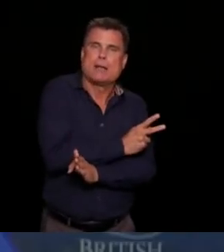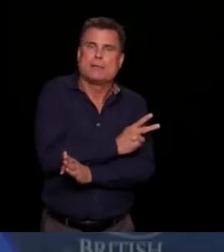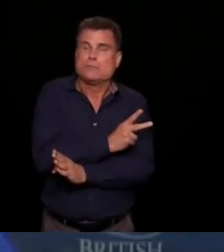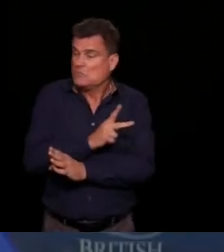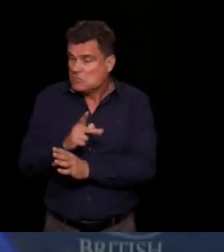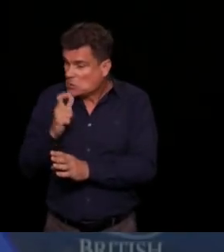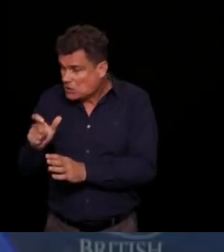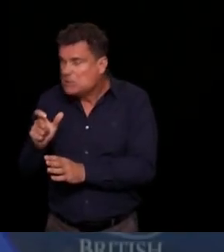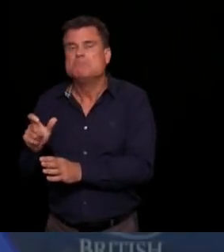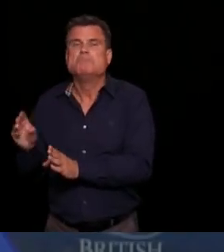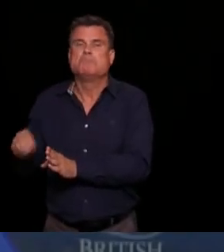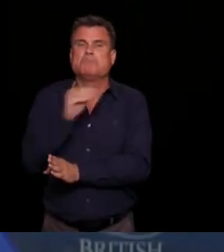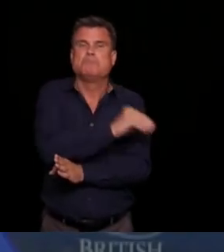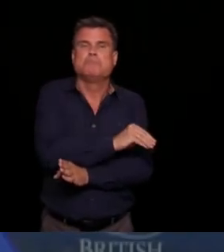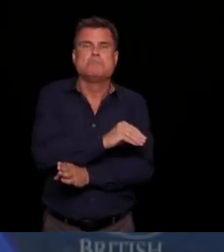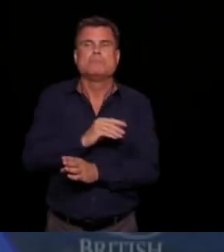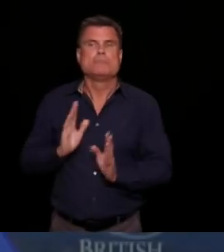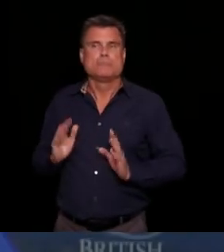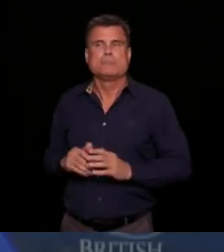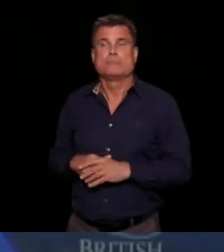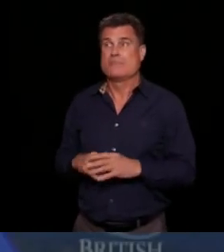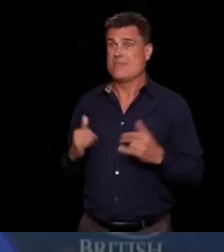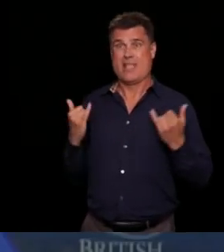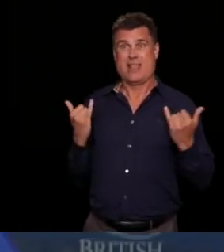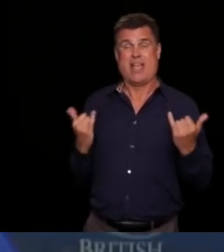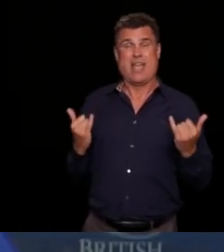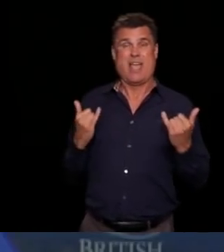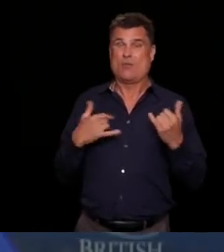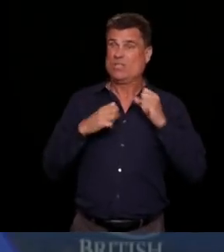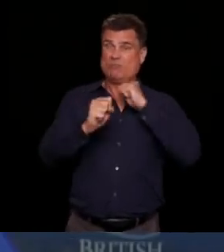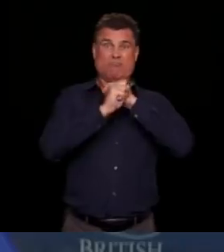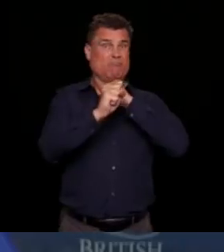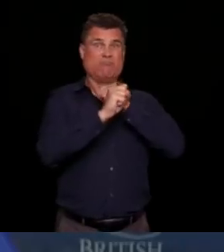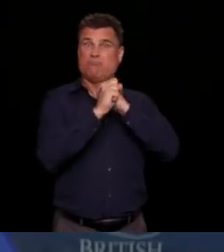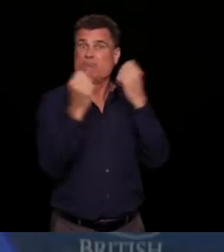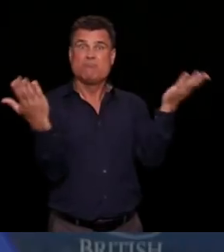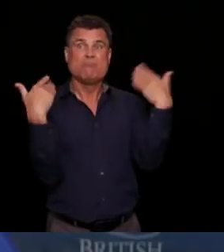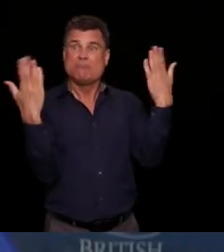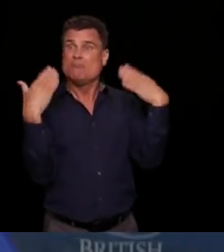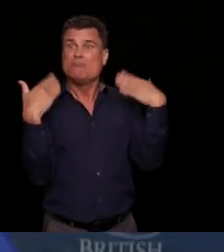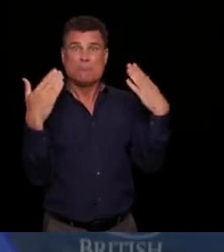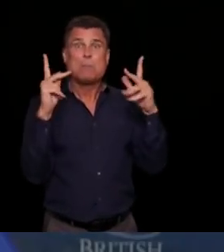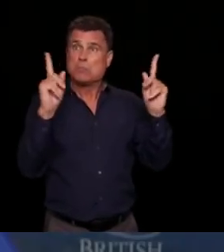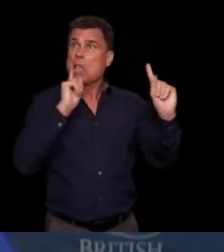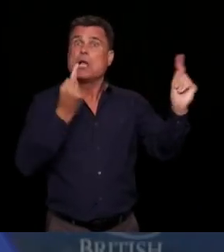So the response so far has been excellent. We're in the process